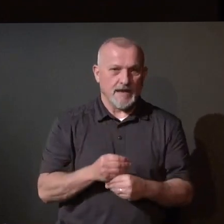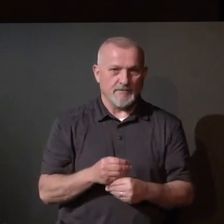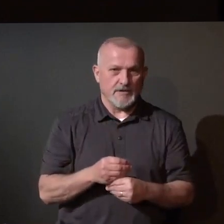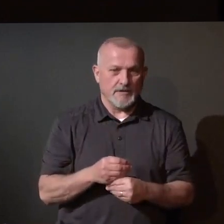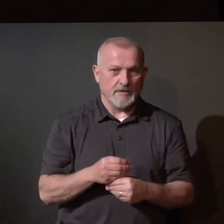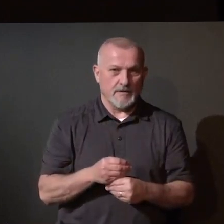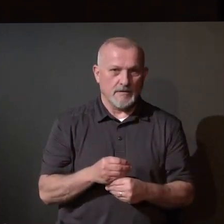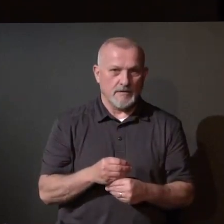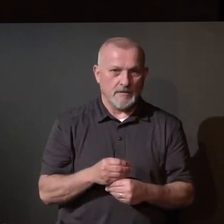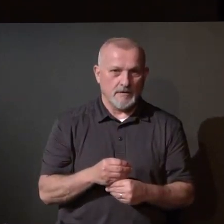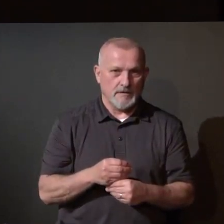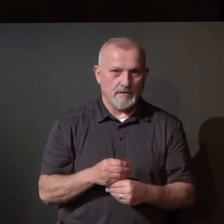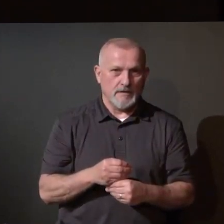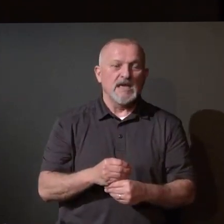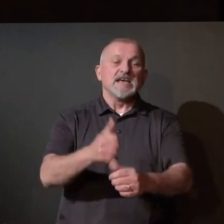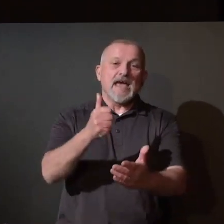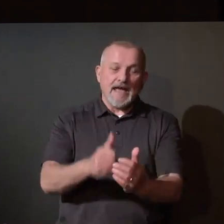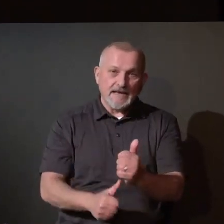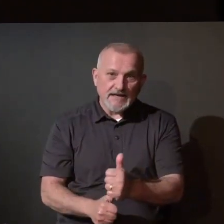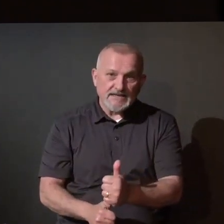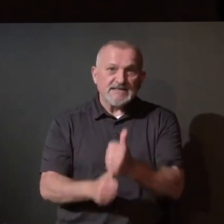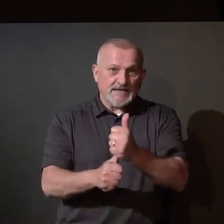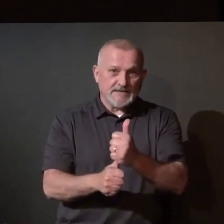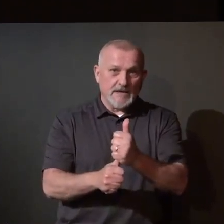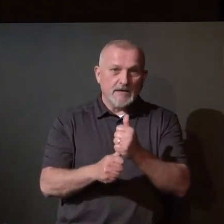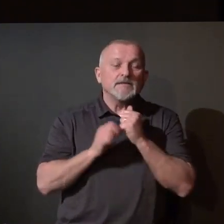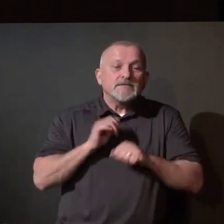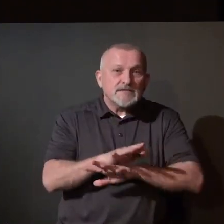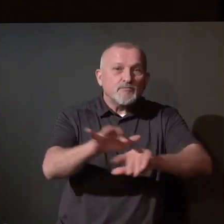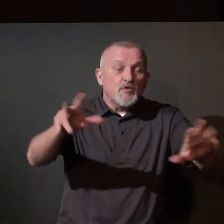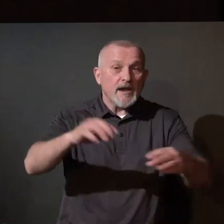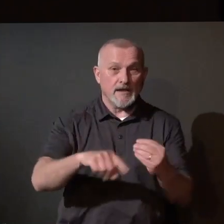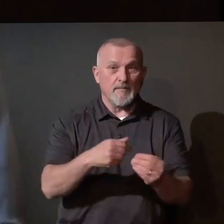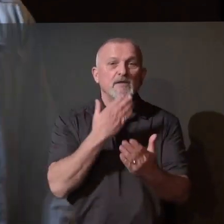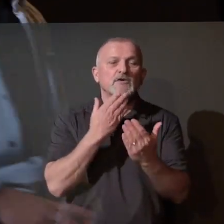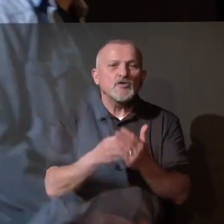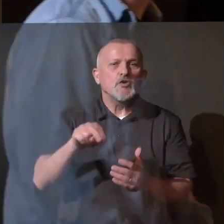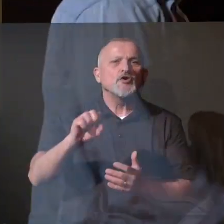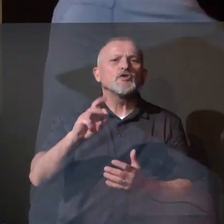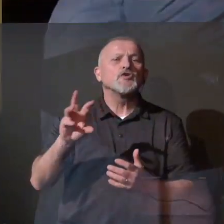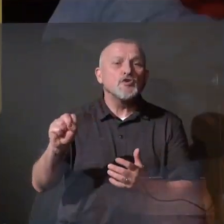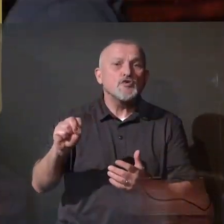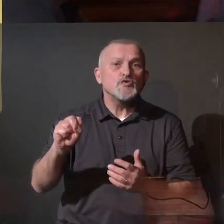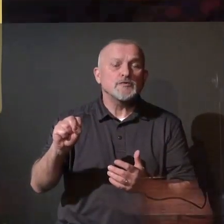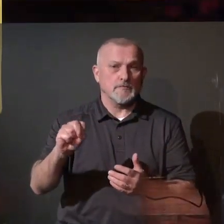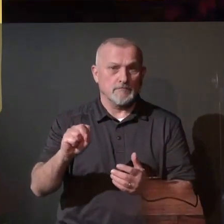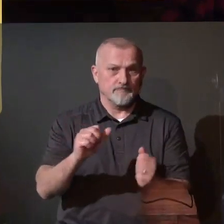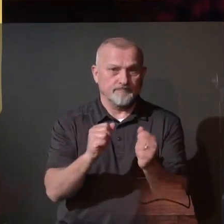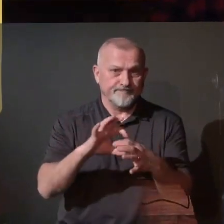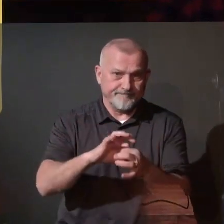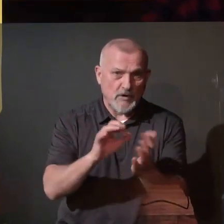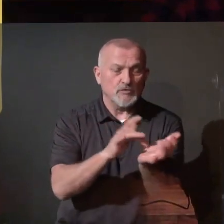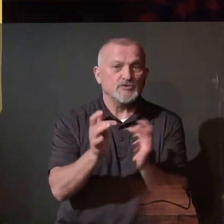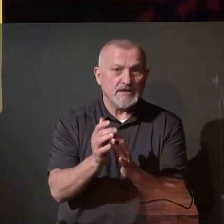Embrace and insist the spreading of the good news of Jesus. Disciple. As you're going,